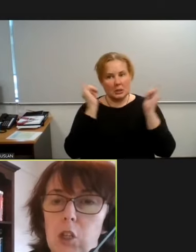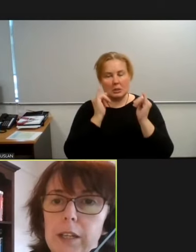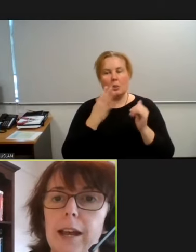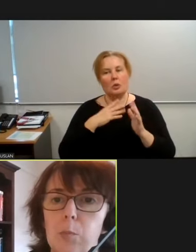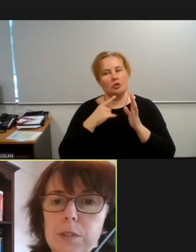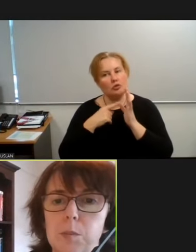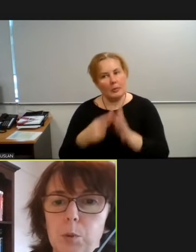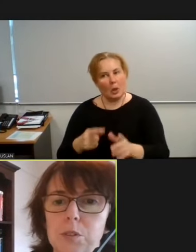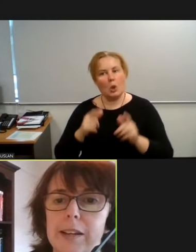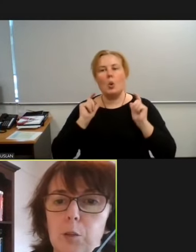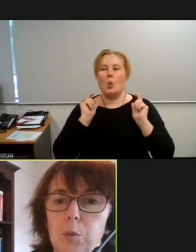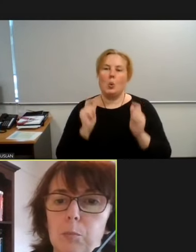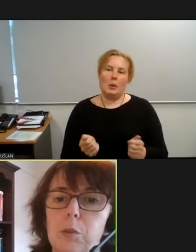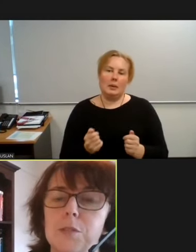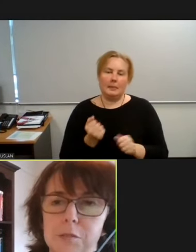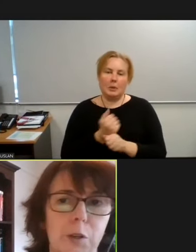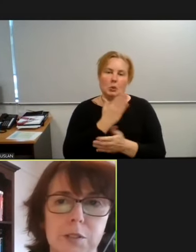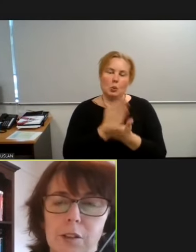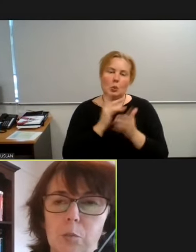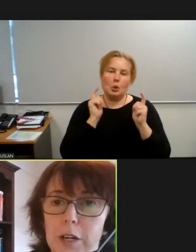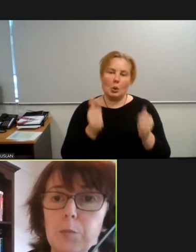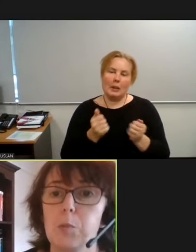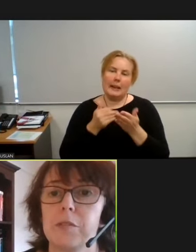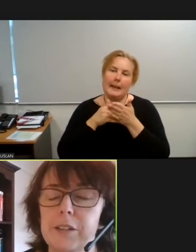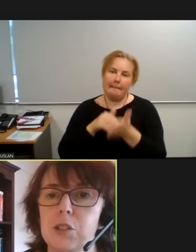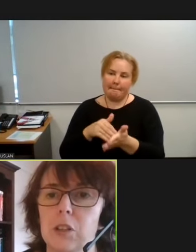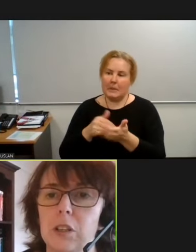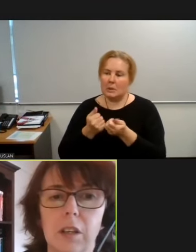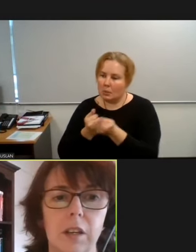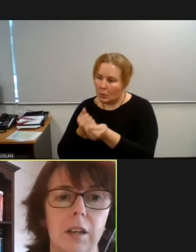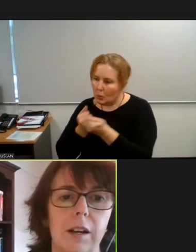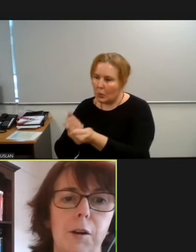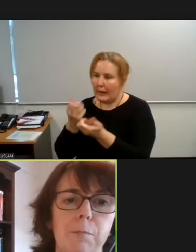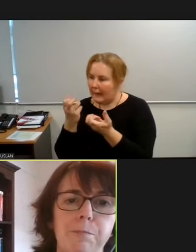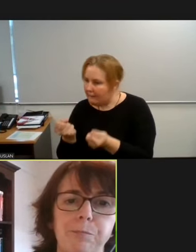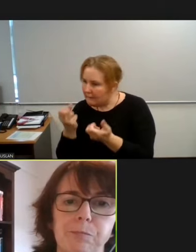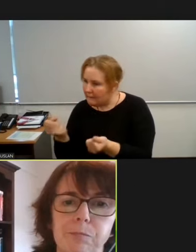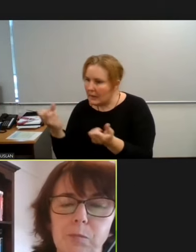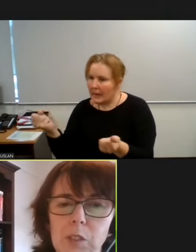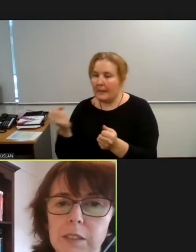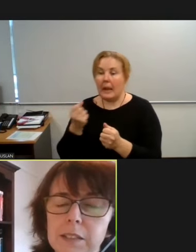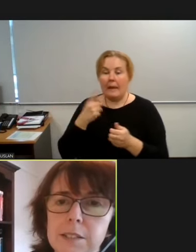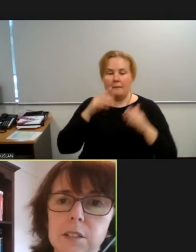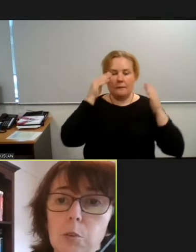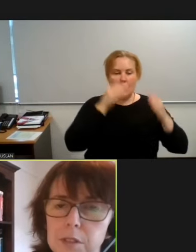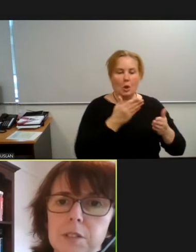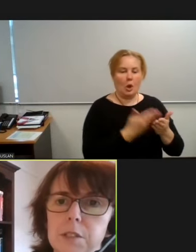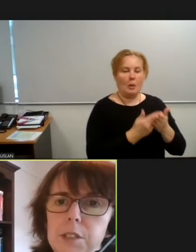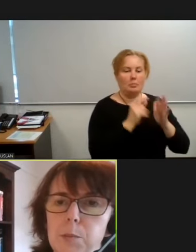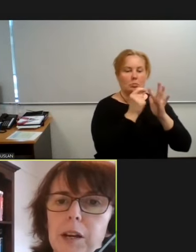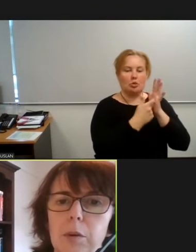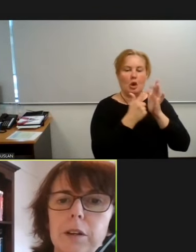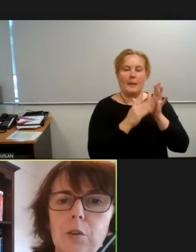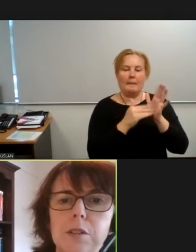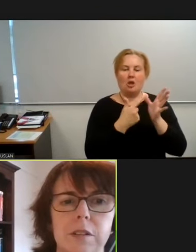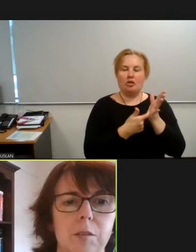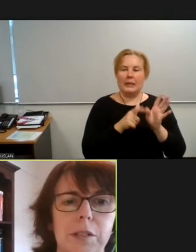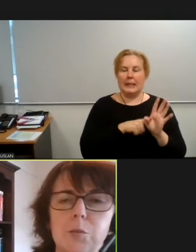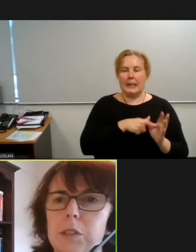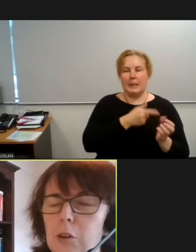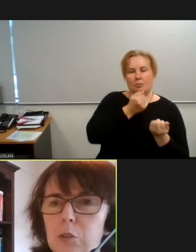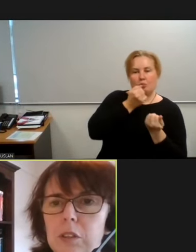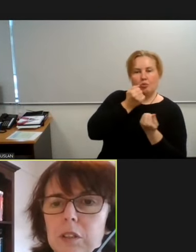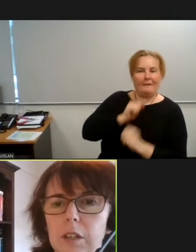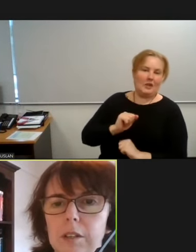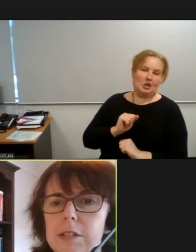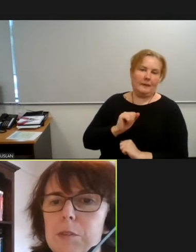sure there's early help and support available, but also focusing on primary prevention. And that needs to also continue to be our priority, because